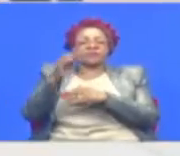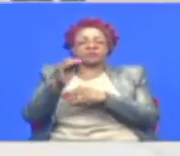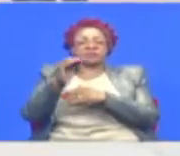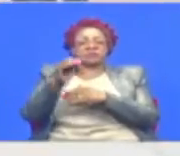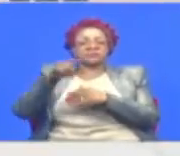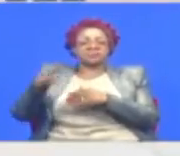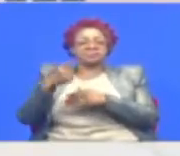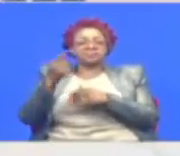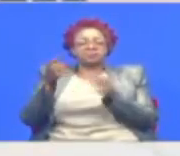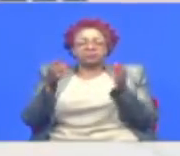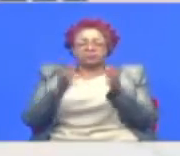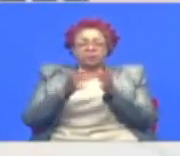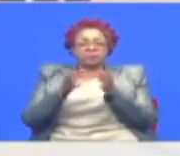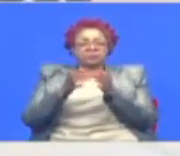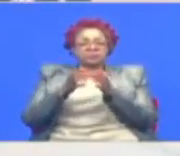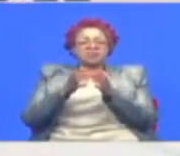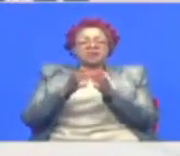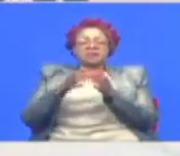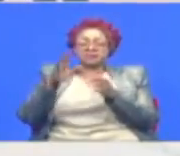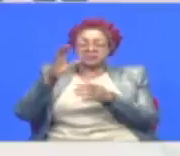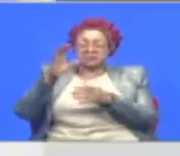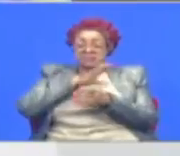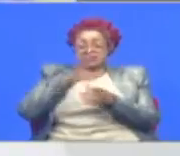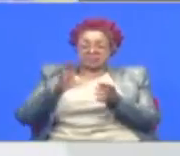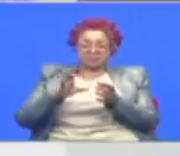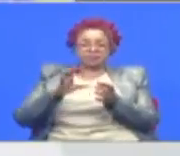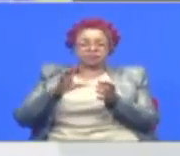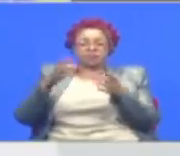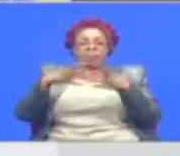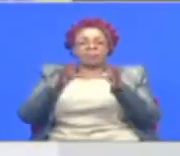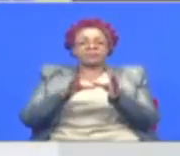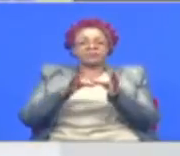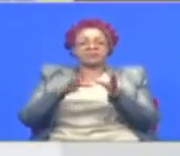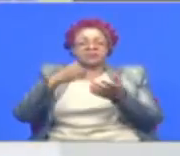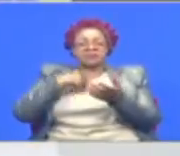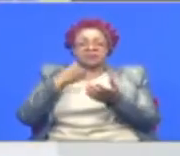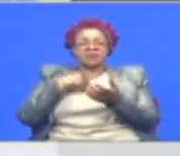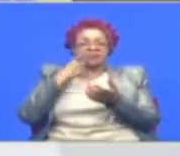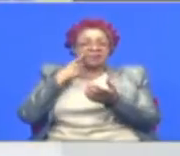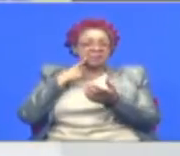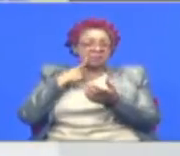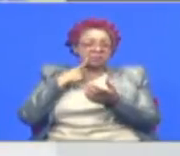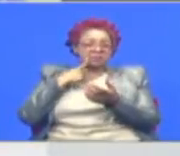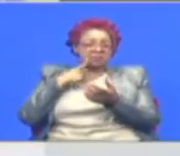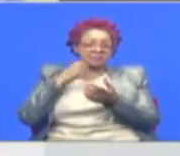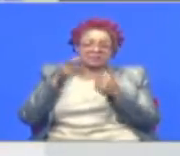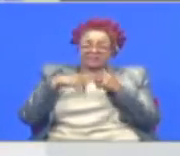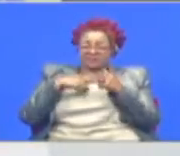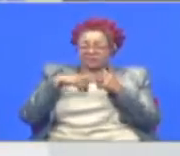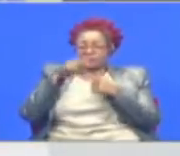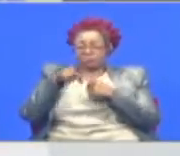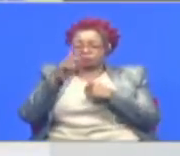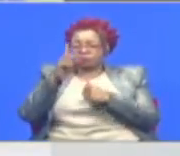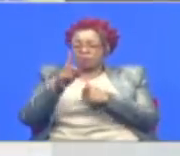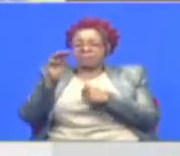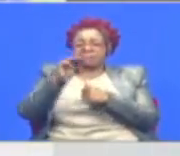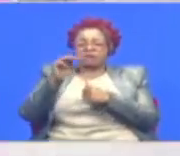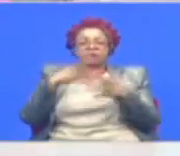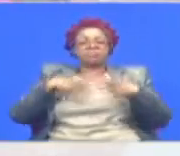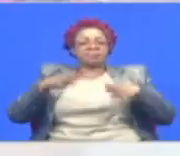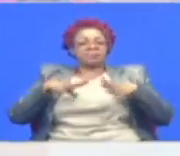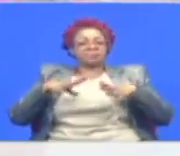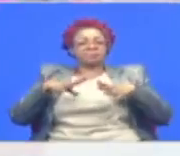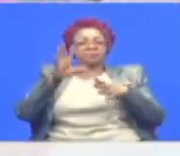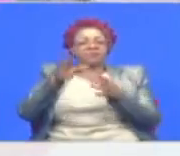Christian communities. The Archdiocese serves an estimated population of over 7.1 million people.